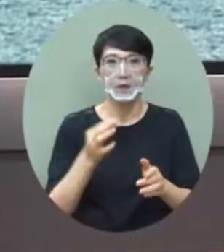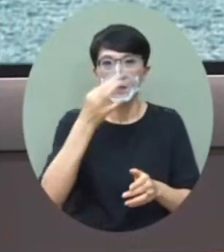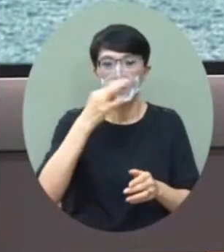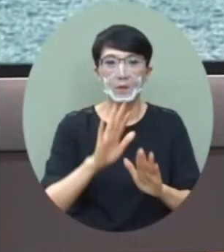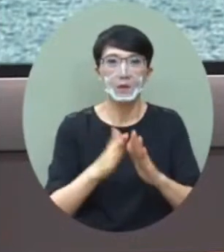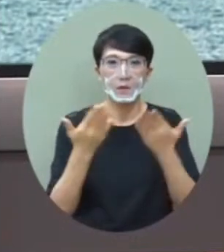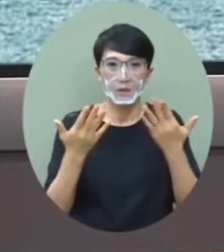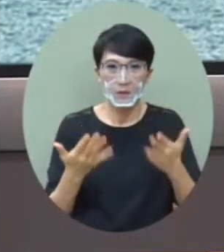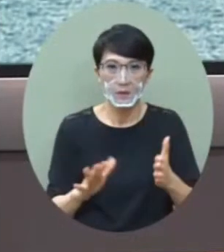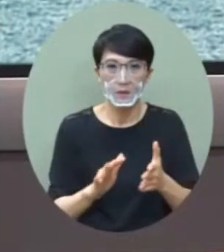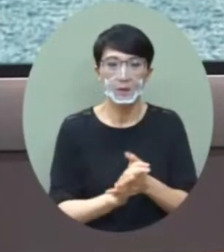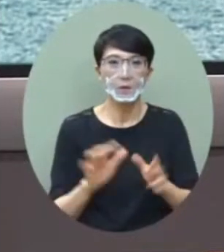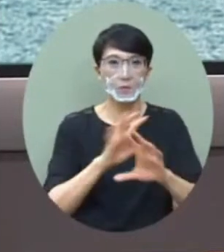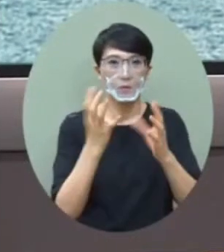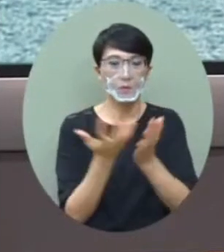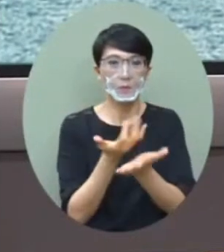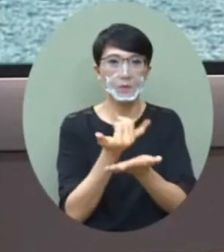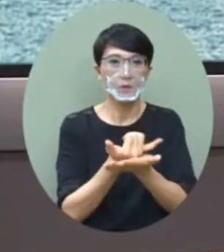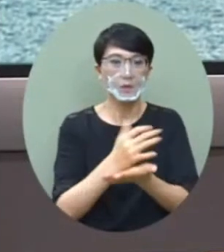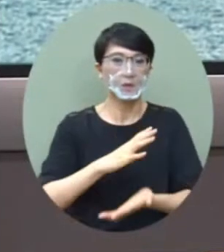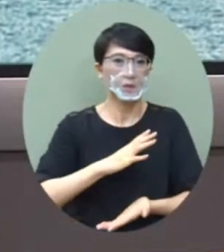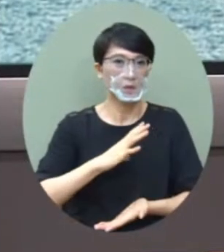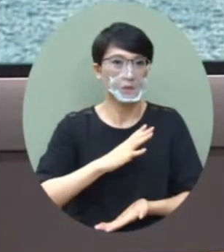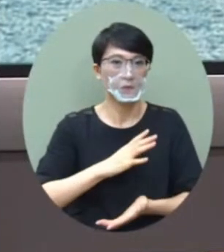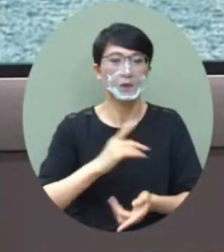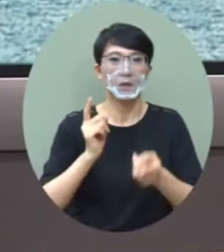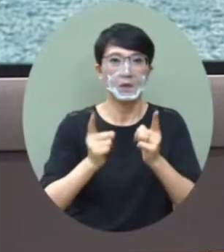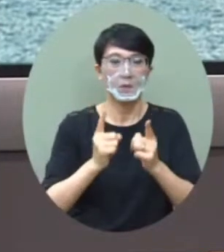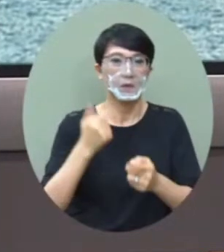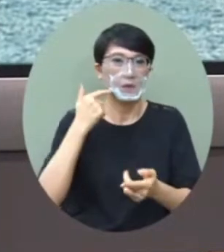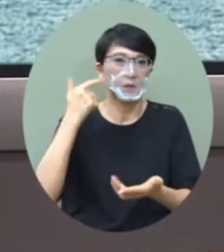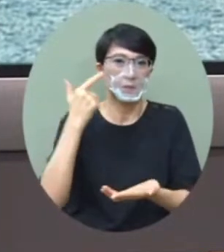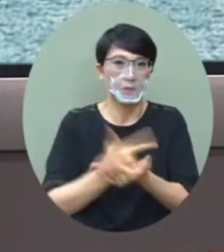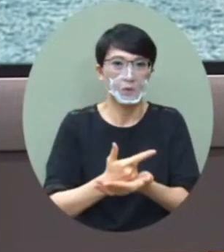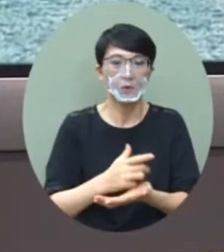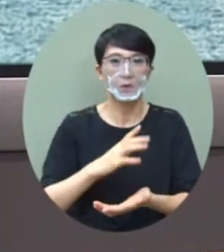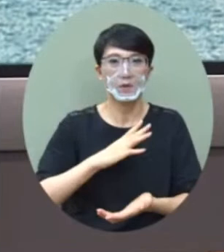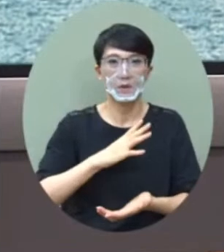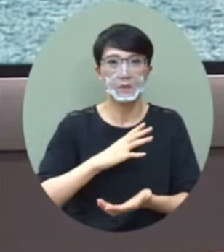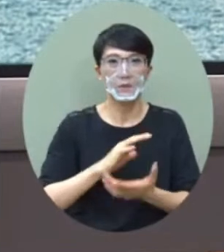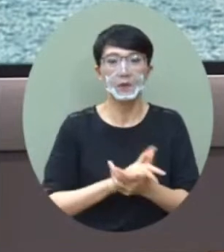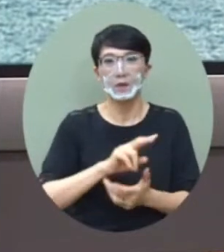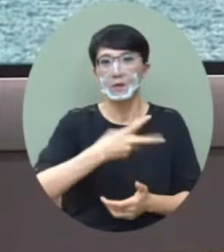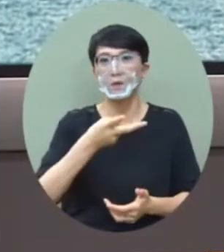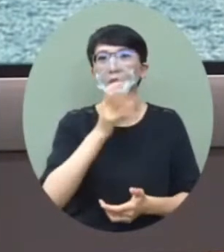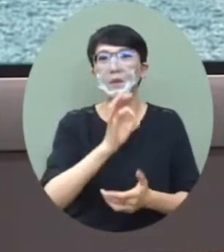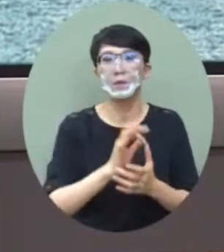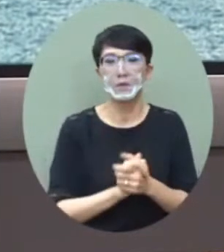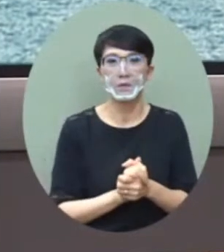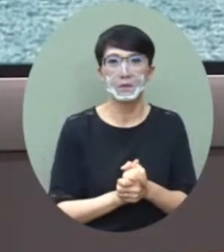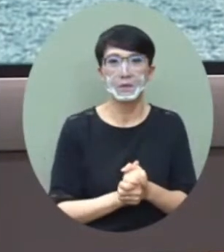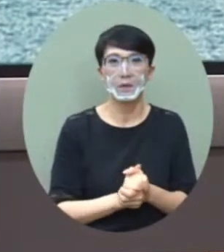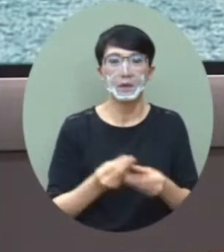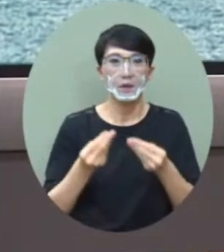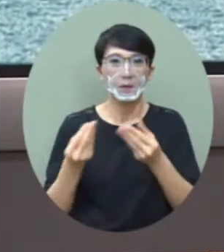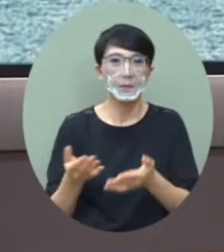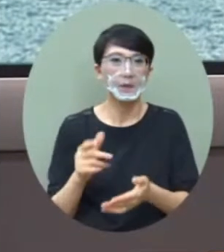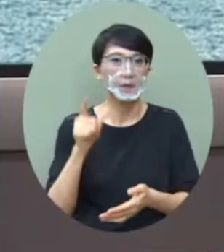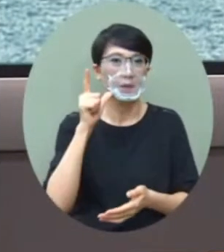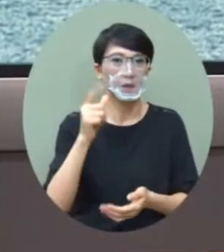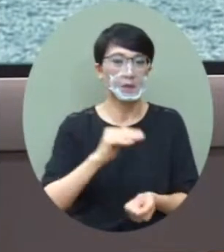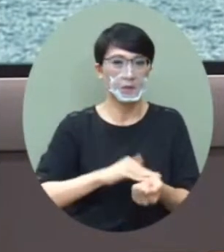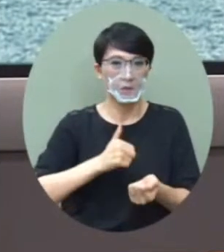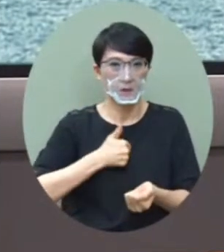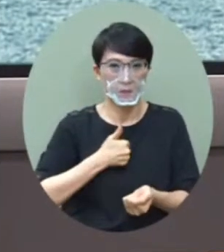among high-risk patients. Later on, we will give you an account and see whether there is a marked improvement